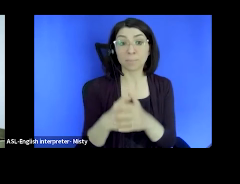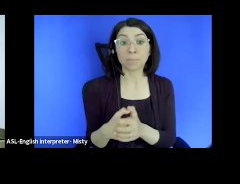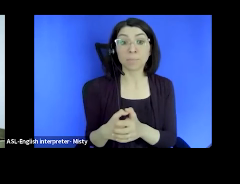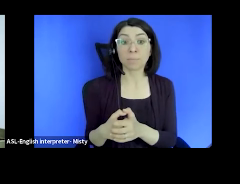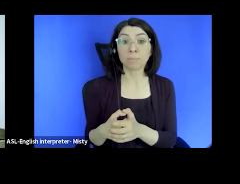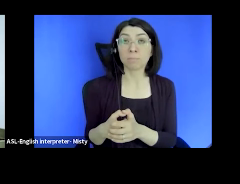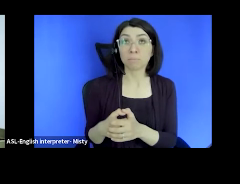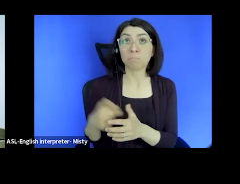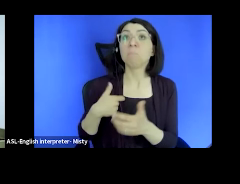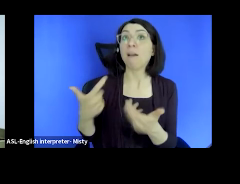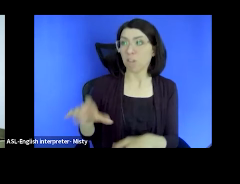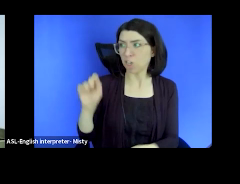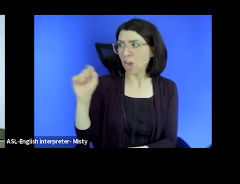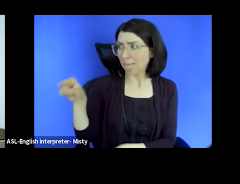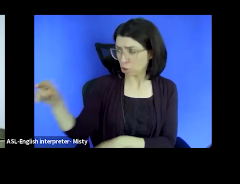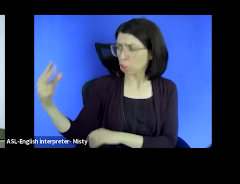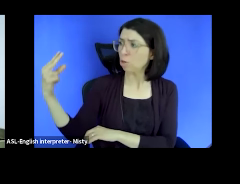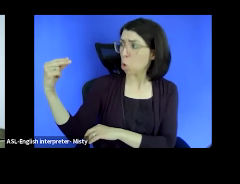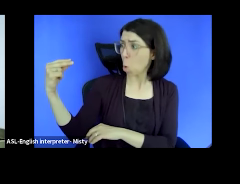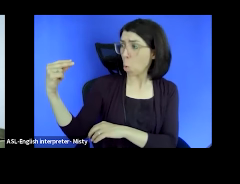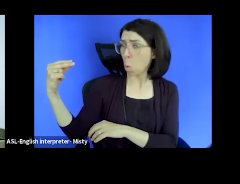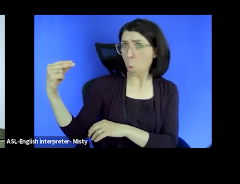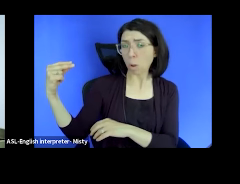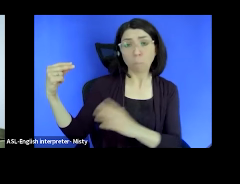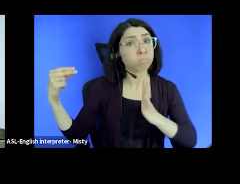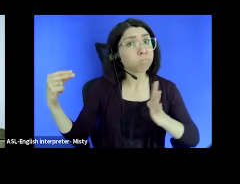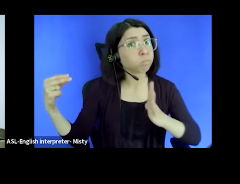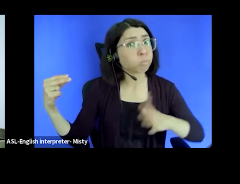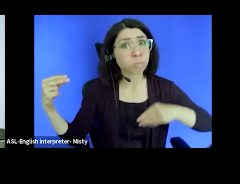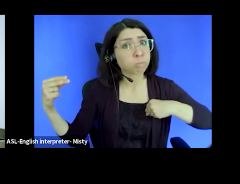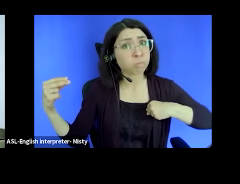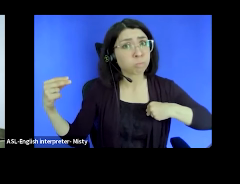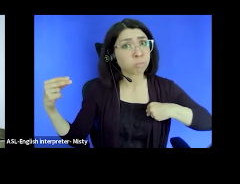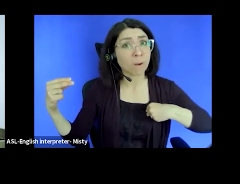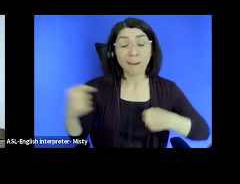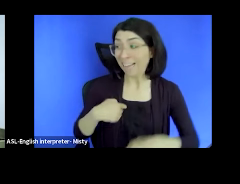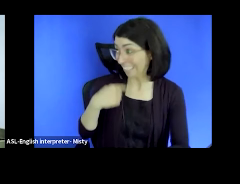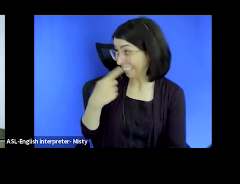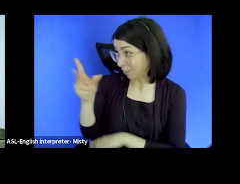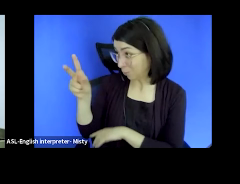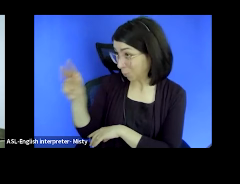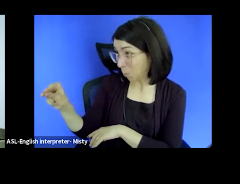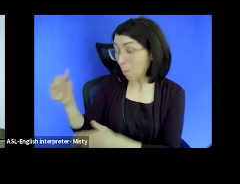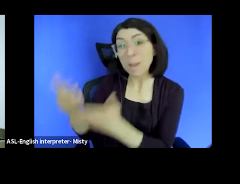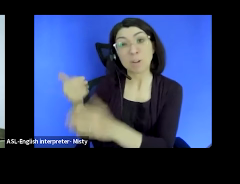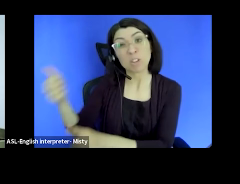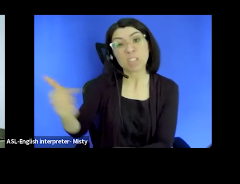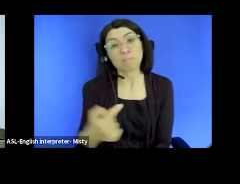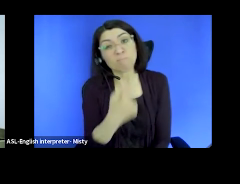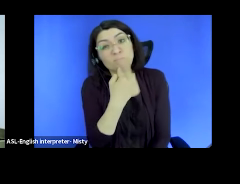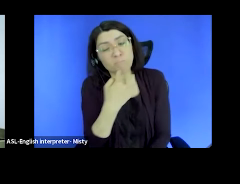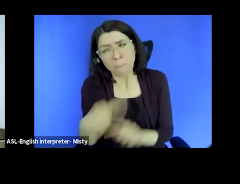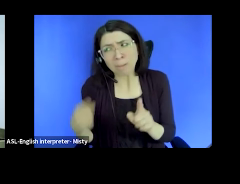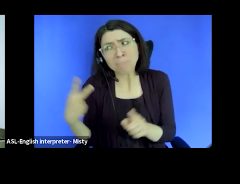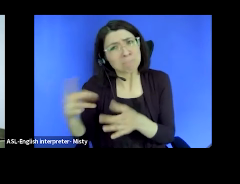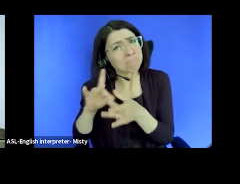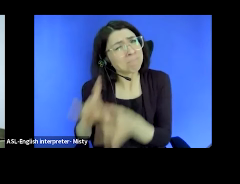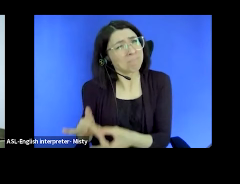before, and that was fine. She may be disappointed, but if she's a good friend, she won't be angry and our friendship will be fine. So this